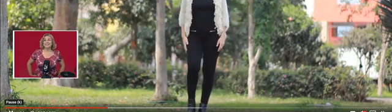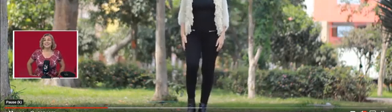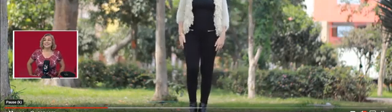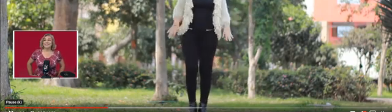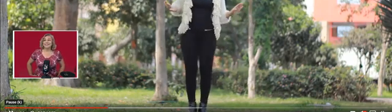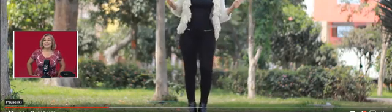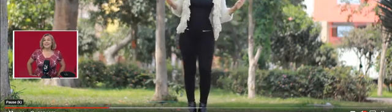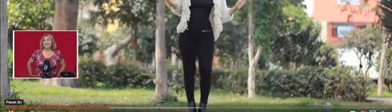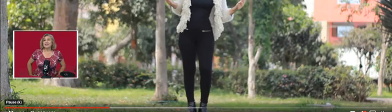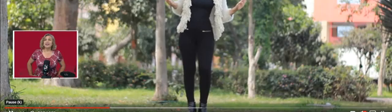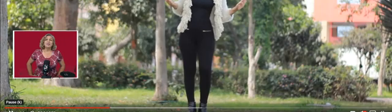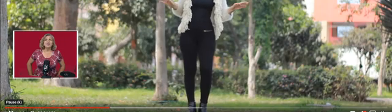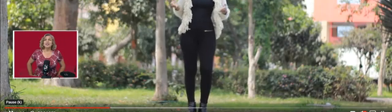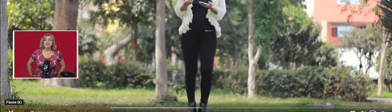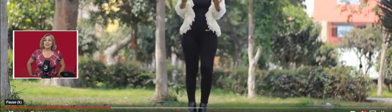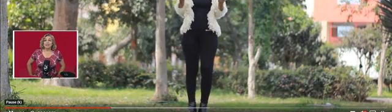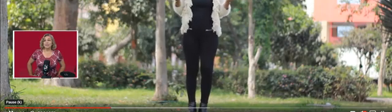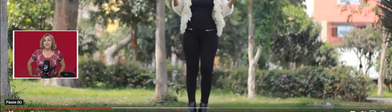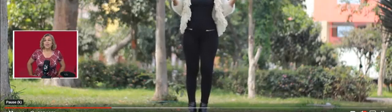of respect for the Mexicans.